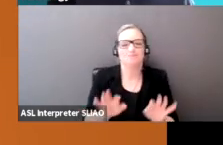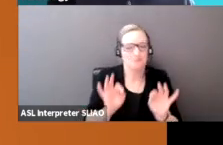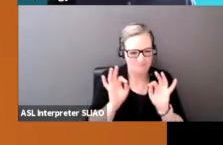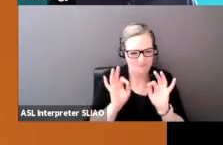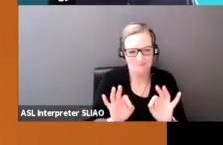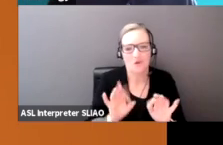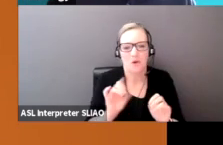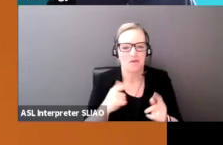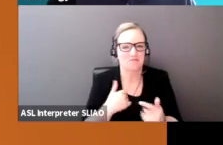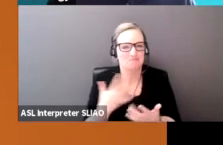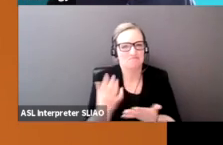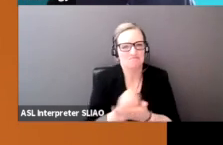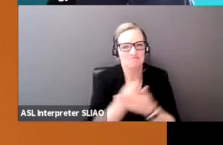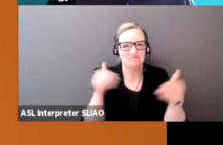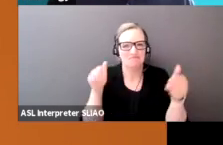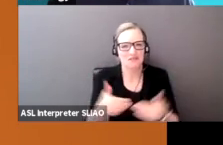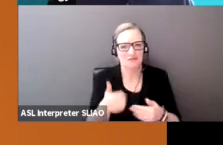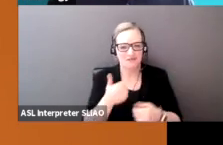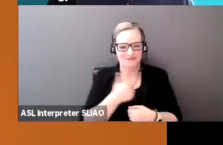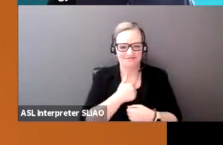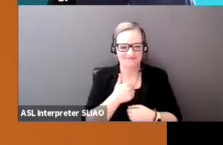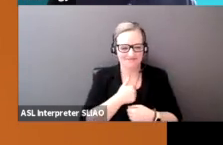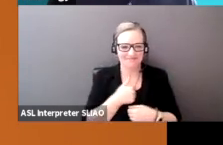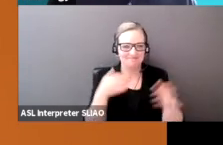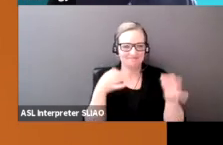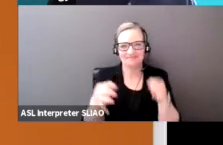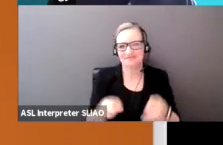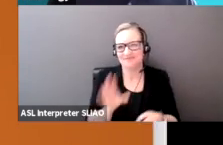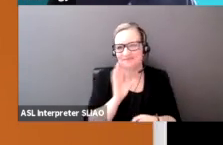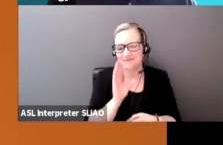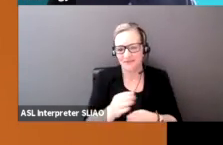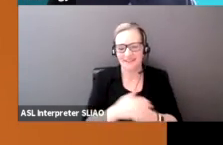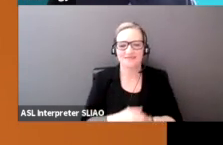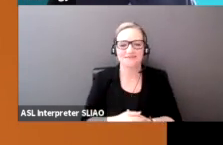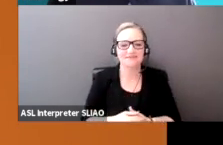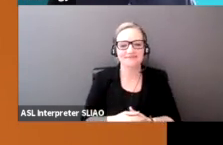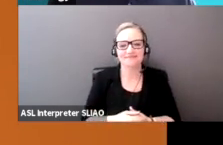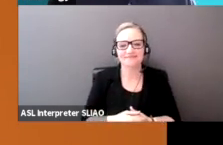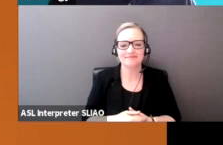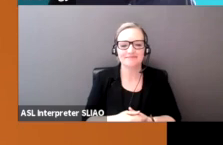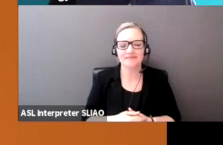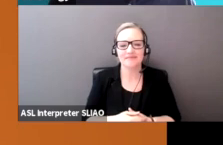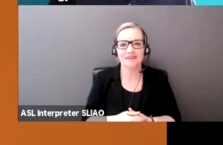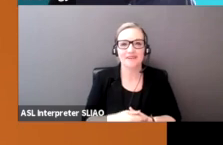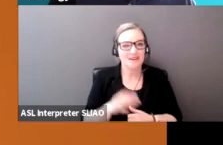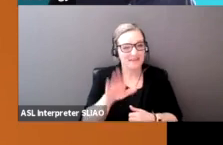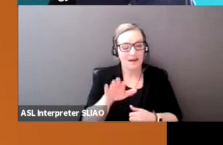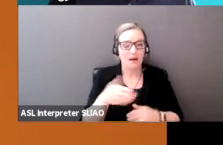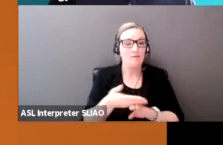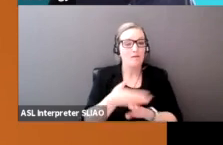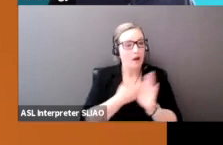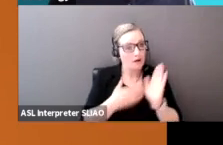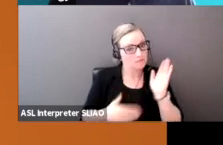myself that'll come up in one slide's time. And but first, I just want to say thank you, everyone,